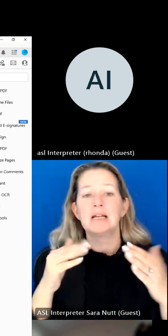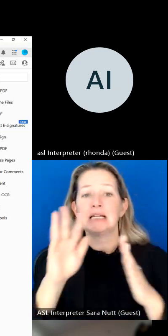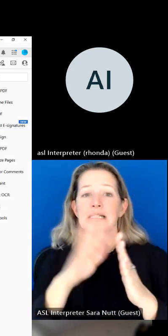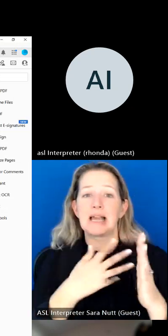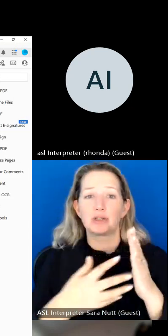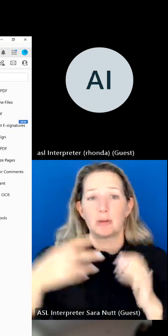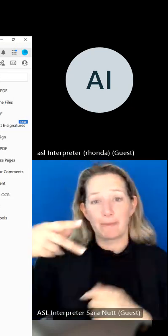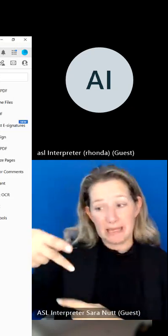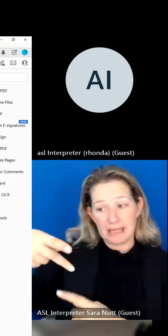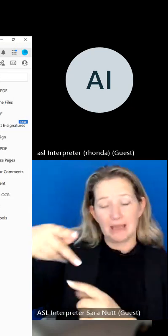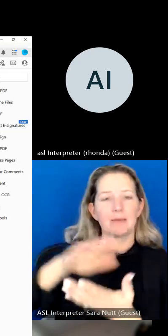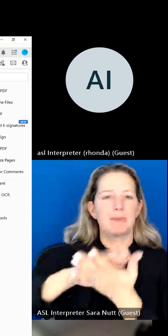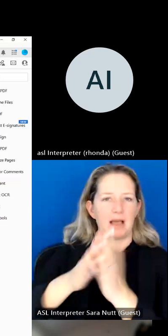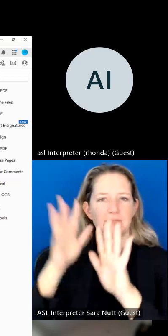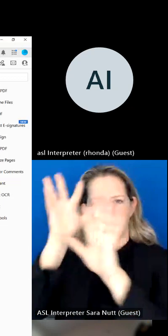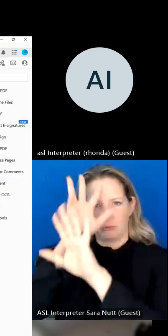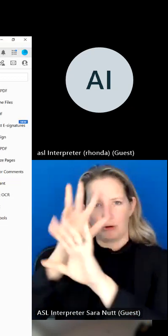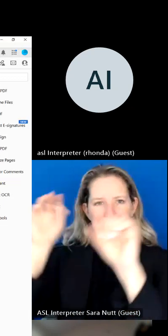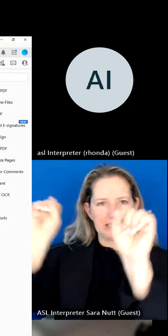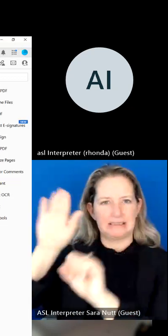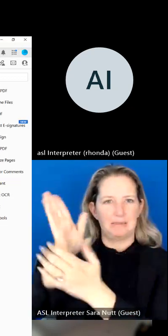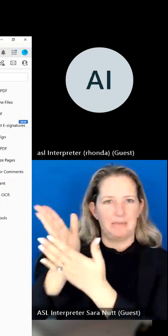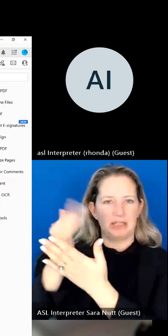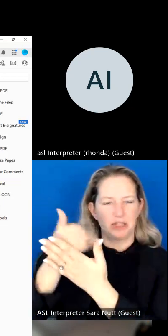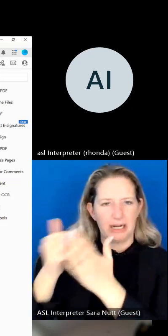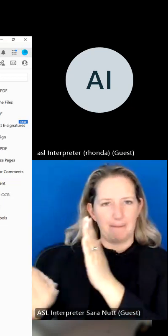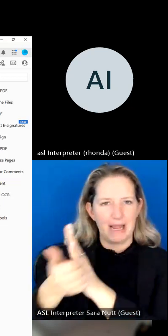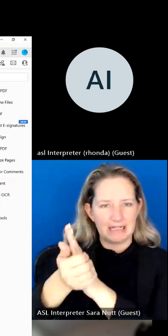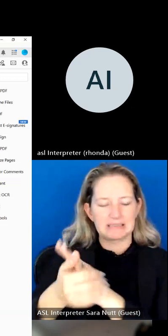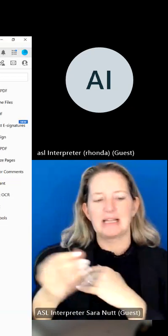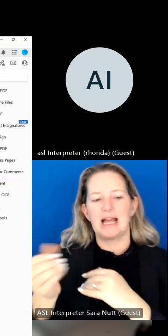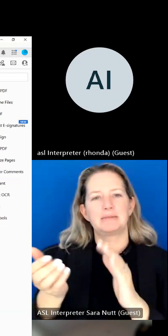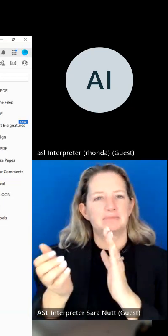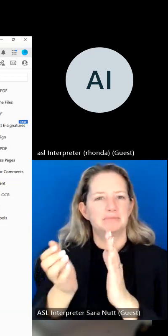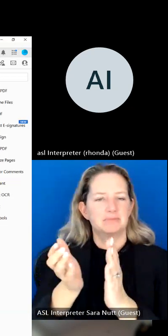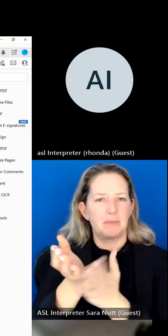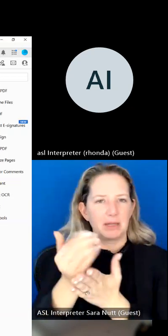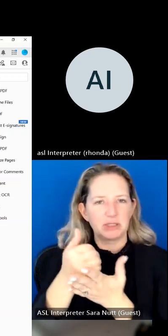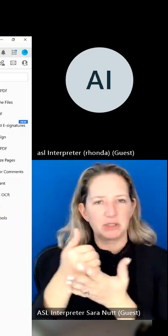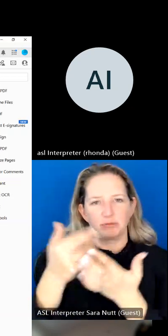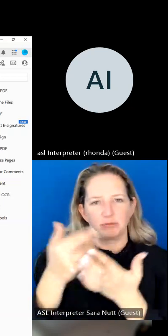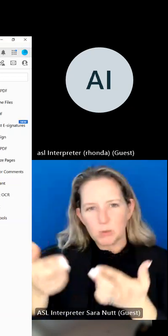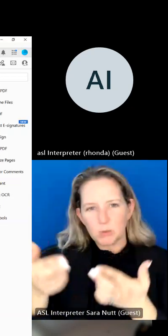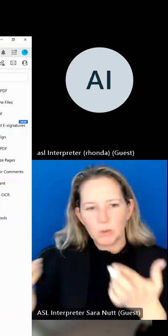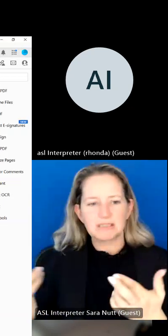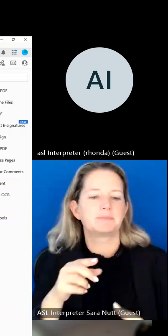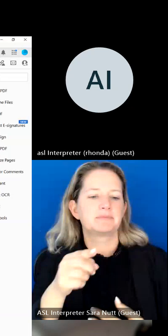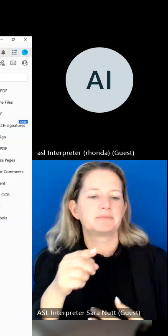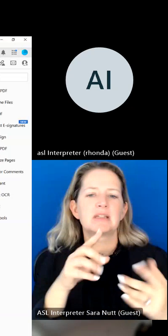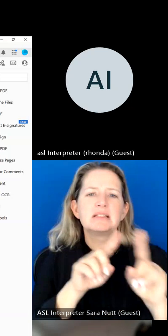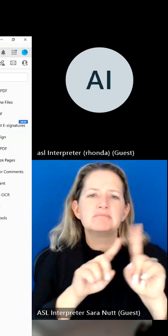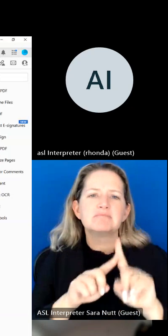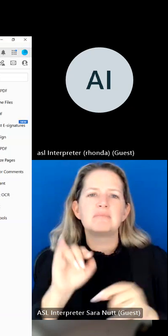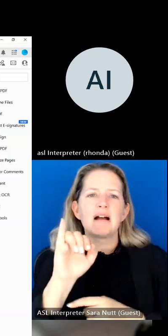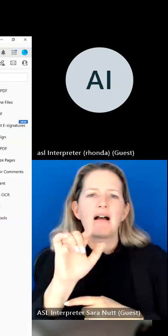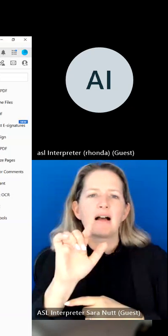President's Budget Appendix and the Statement of Budgetary Resources. It shows this. Then it shows you that line numbers are broken